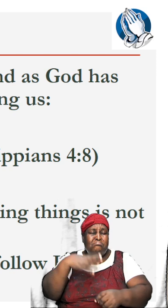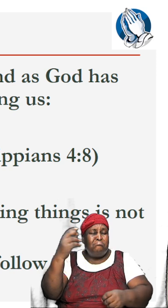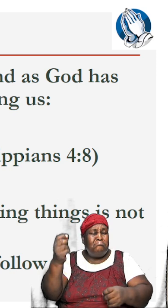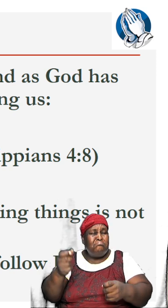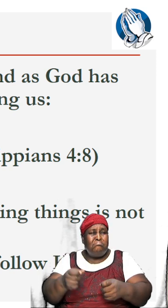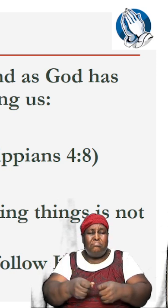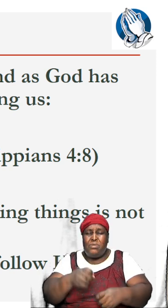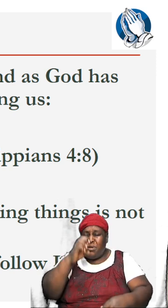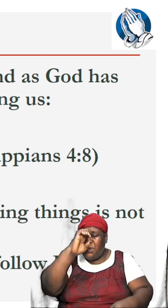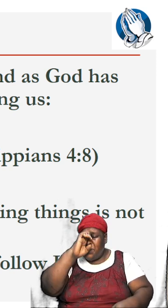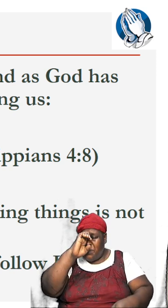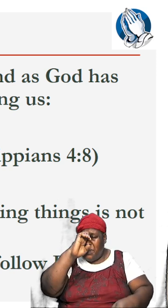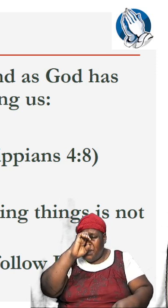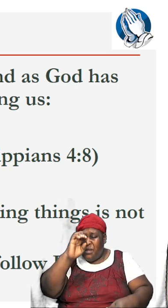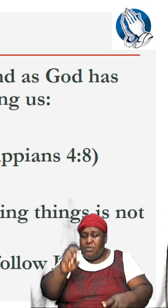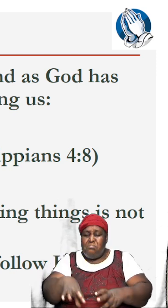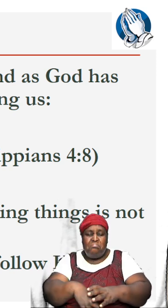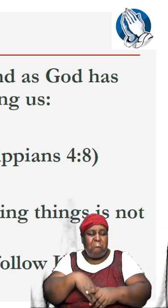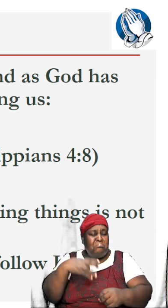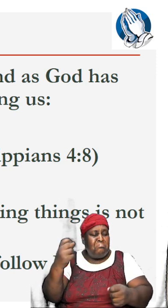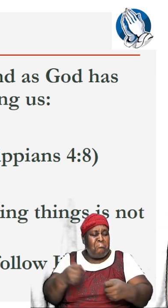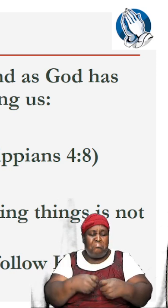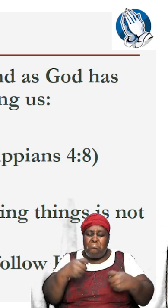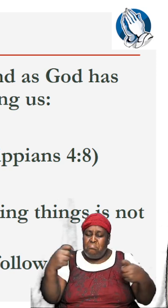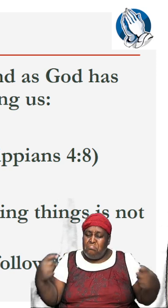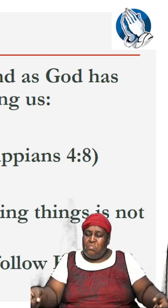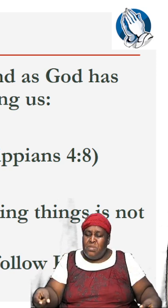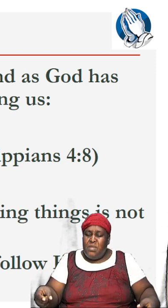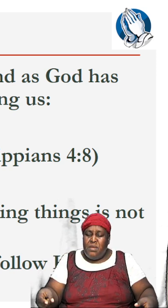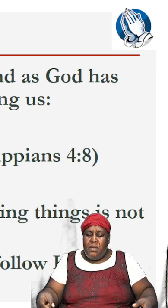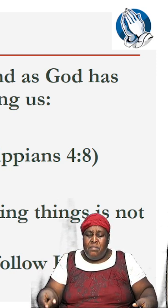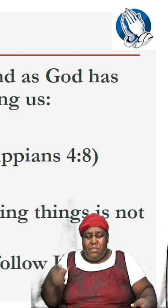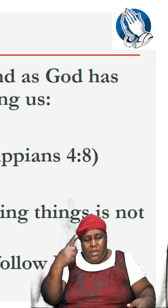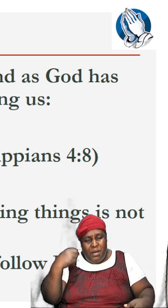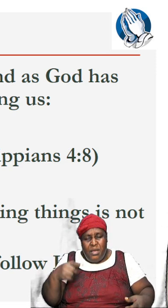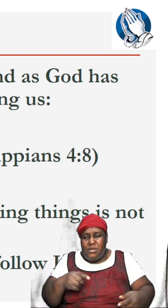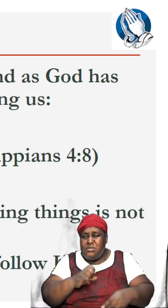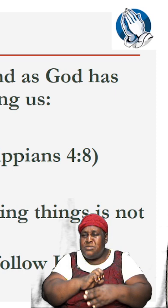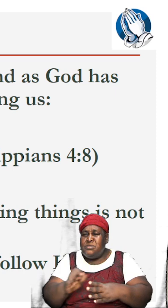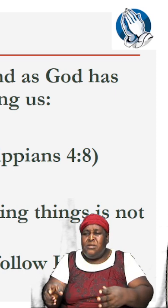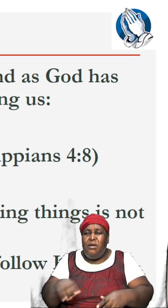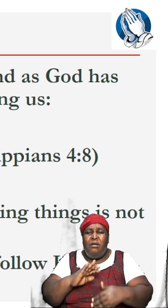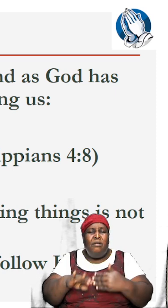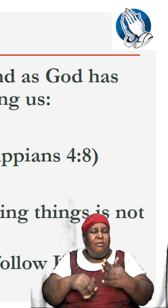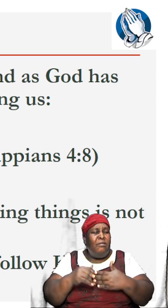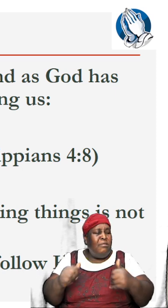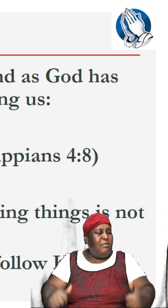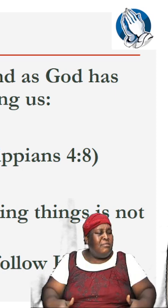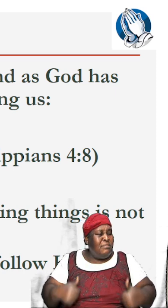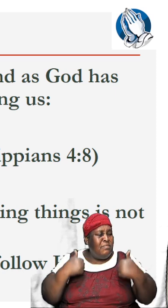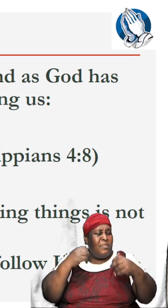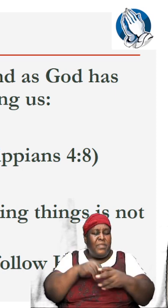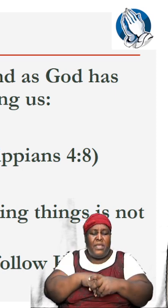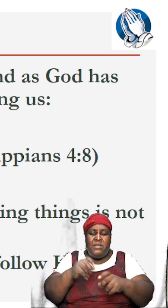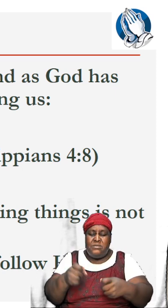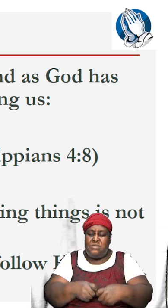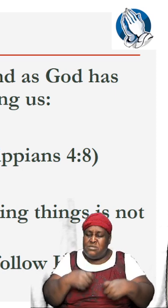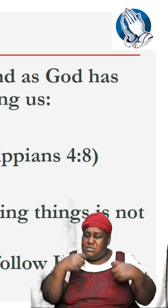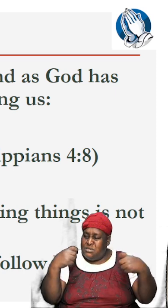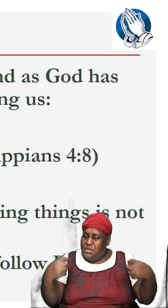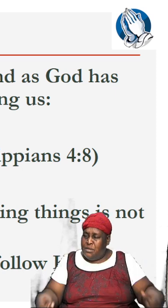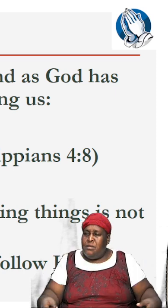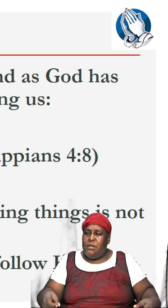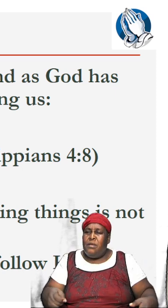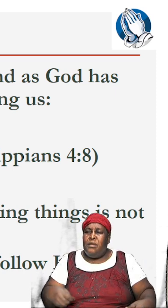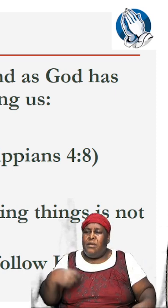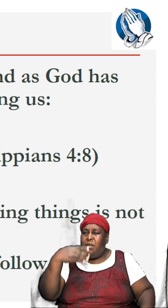And he took us out of sin. And because he did that, all your life, amen, you were in sin. And God